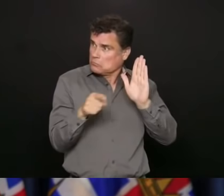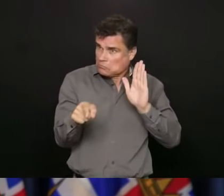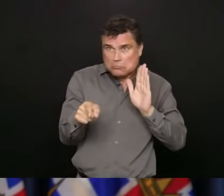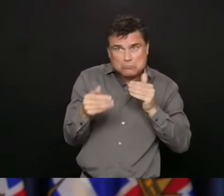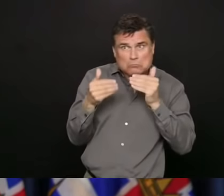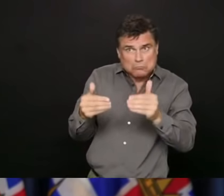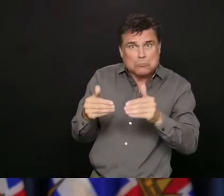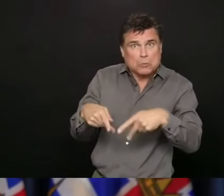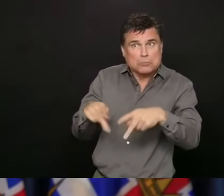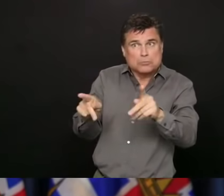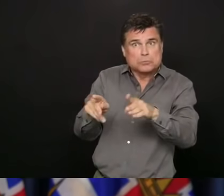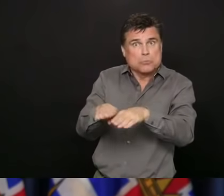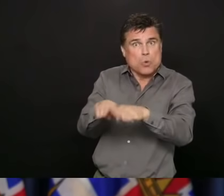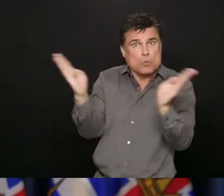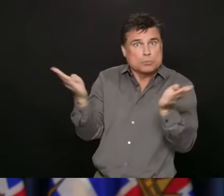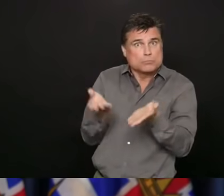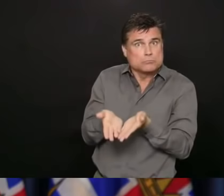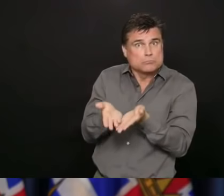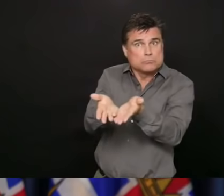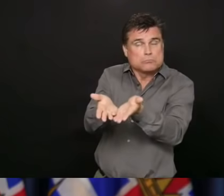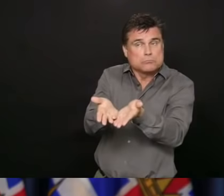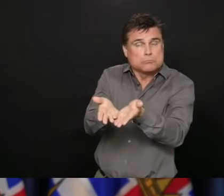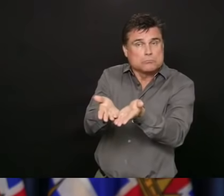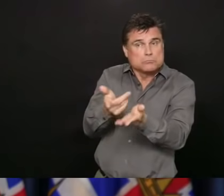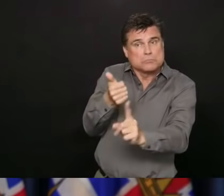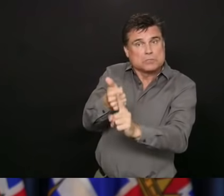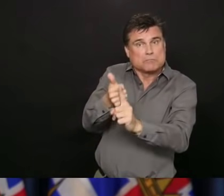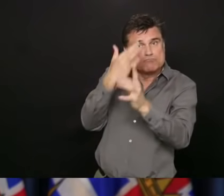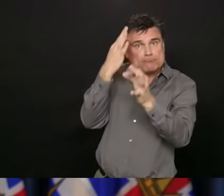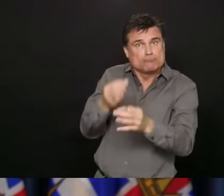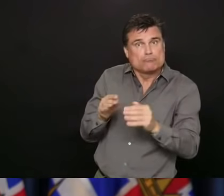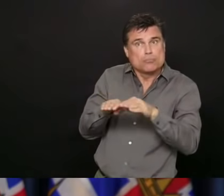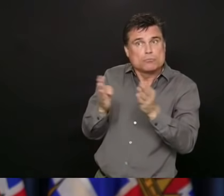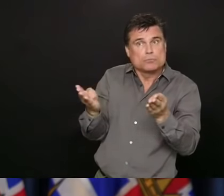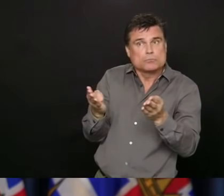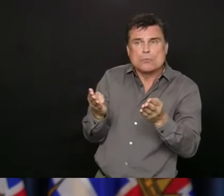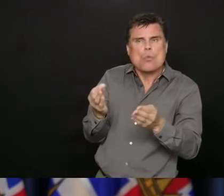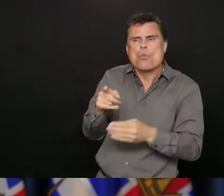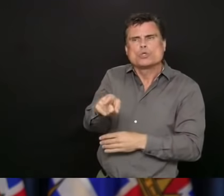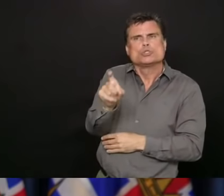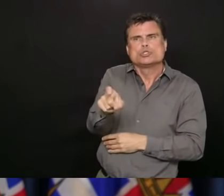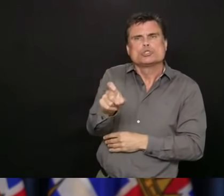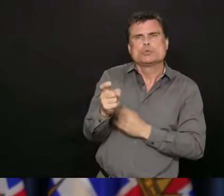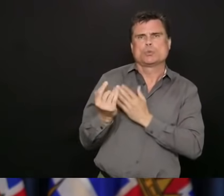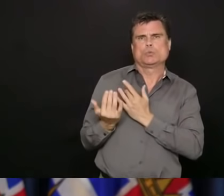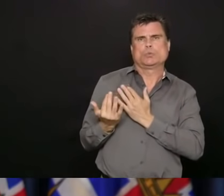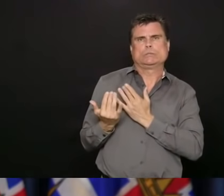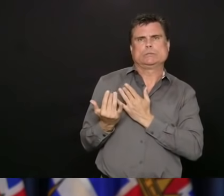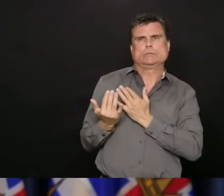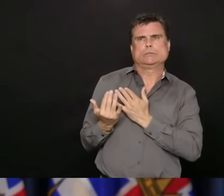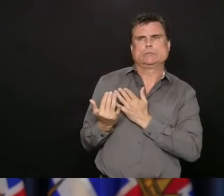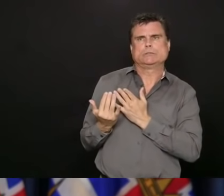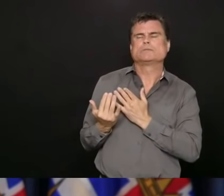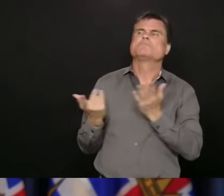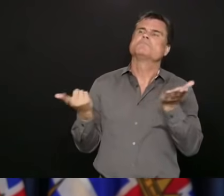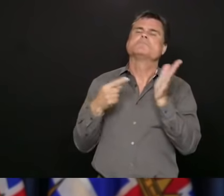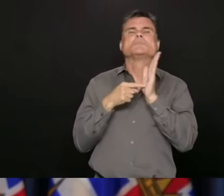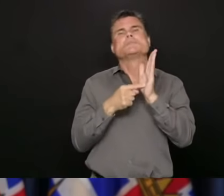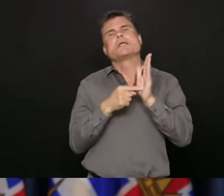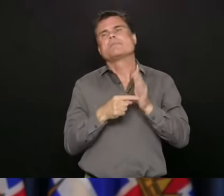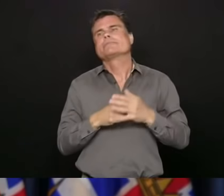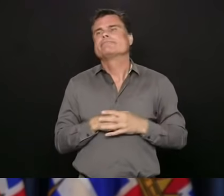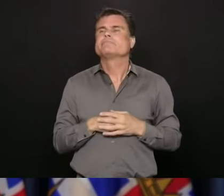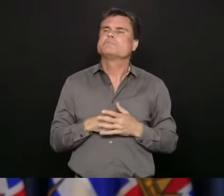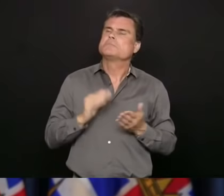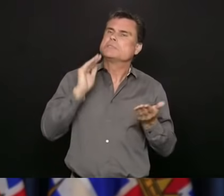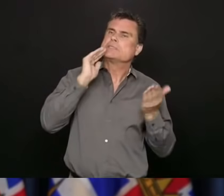you could technically go and get your eyes checked or your teeth cleaned, should people, again, be waiting for some sort of a signal? And how will you